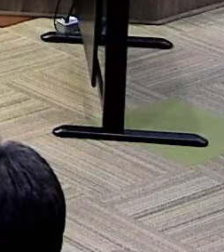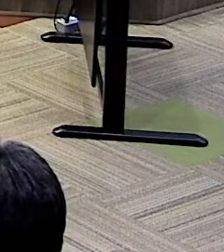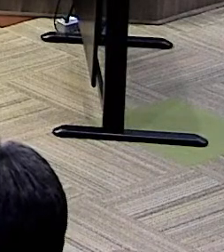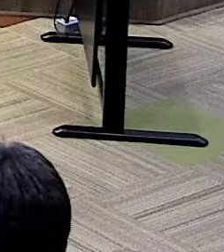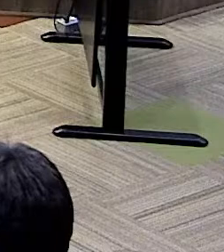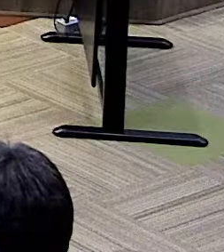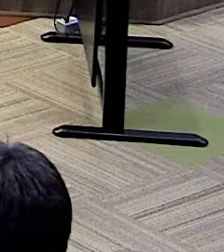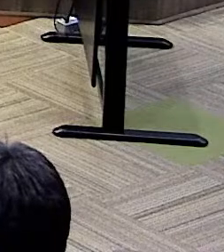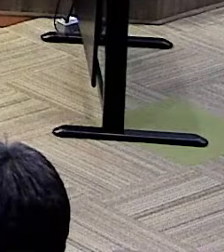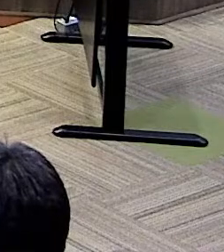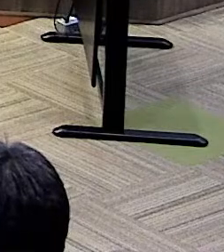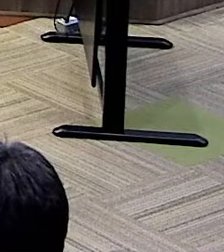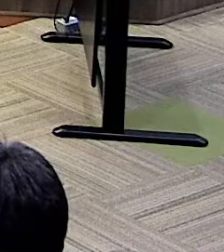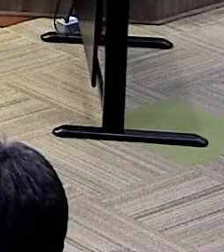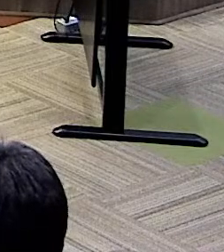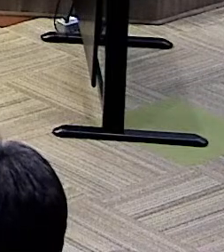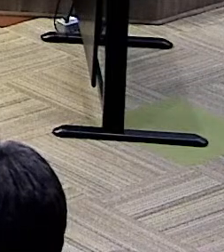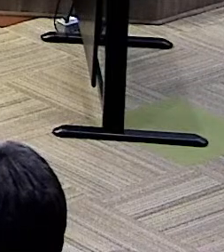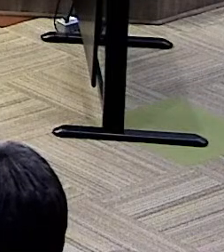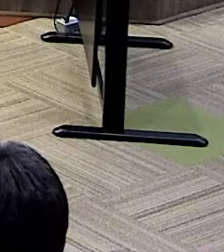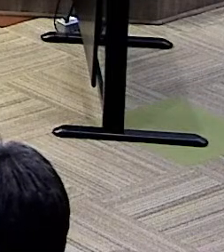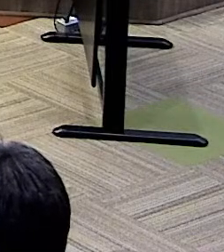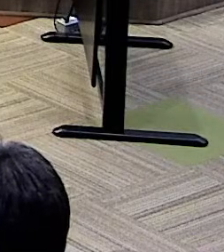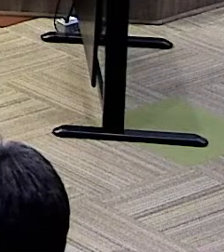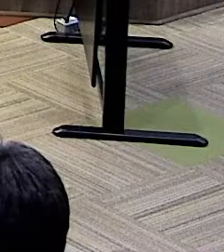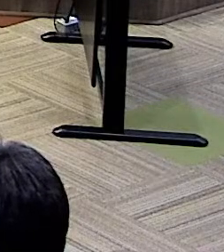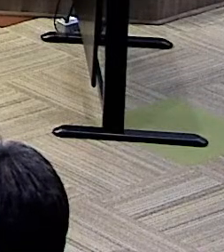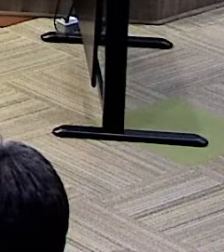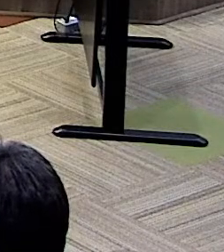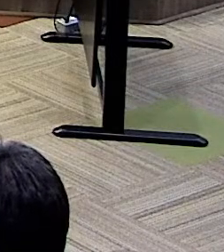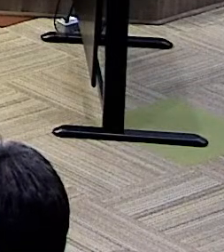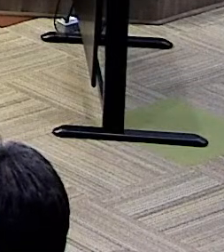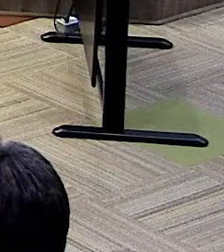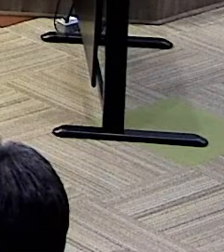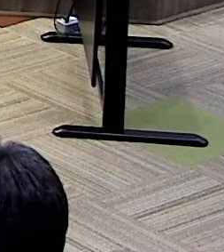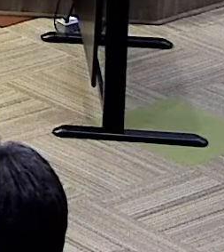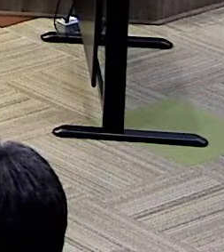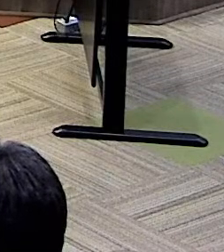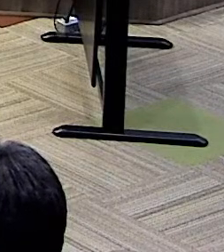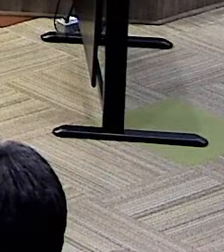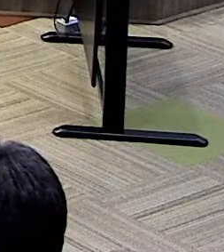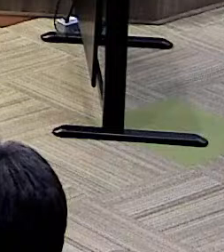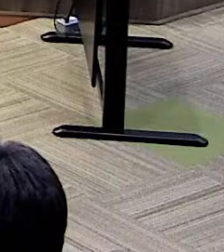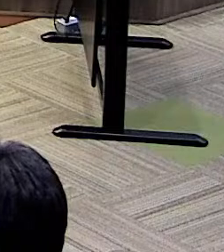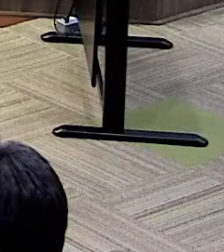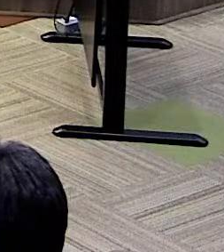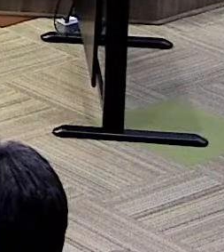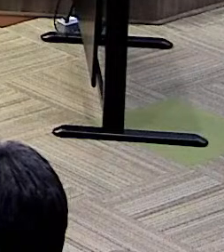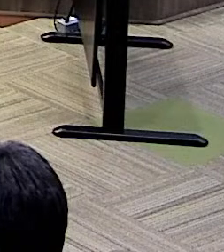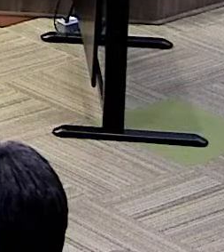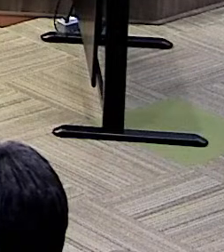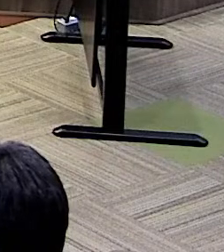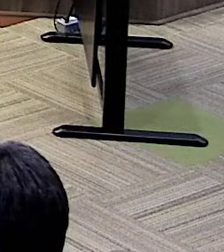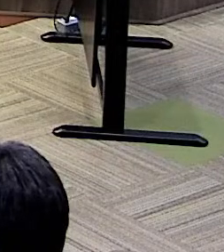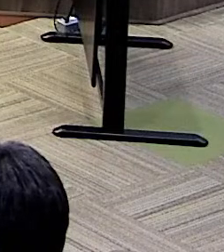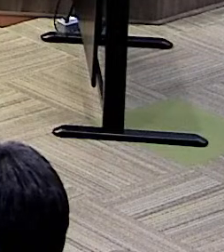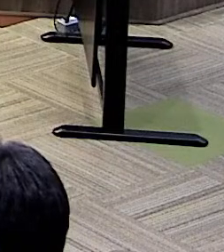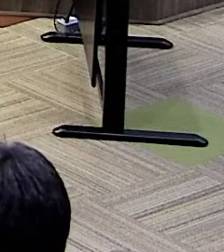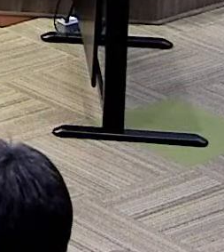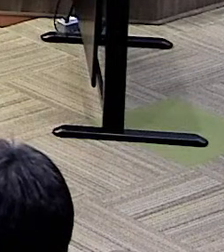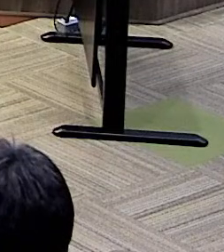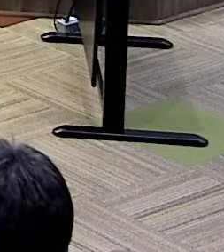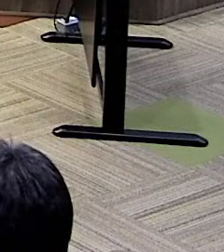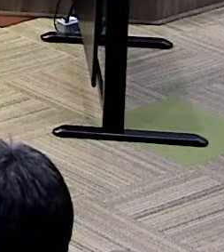wonderful performance, and everyone should be very proud. So I will leave it at that. I know our interpreter isn't here, but I'm tired of my own voice, so we will move